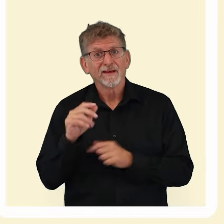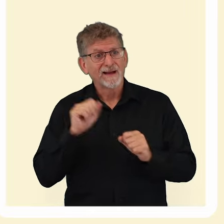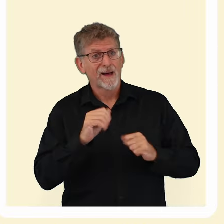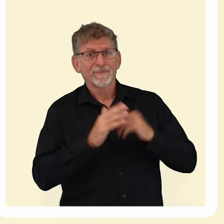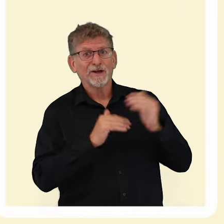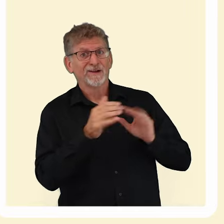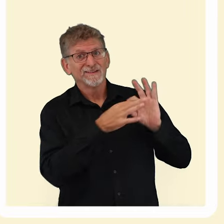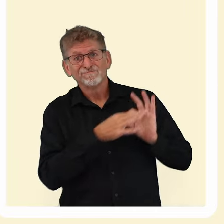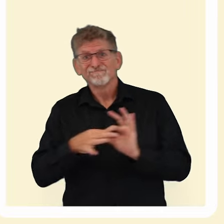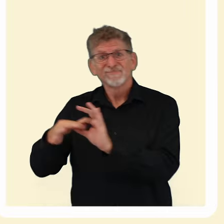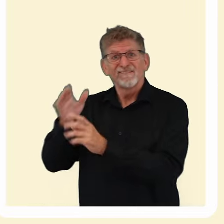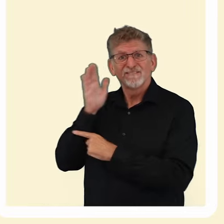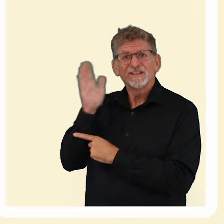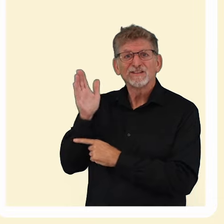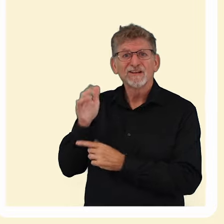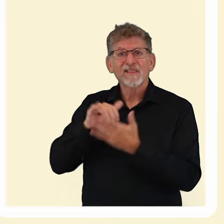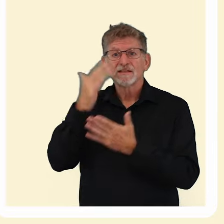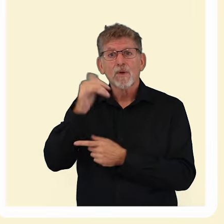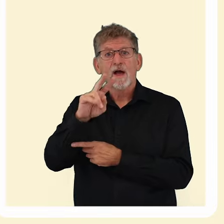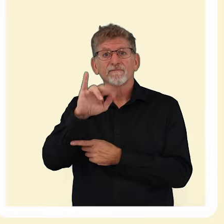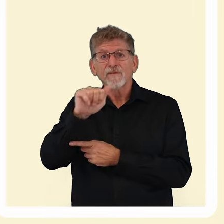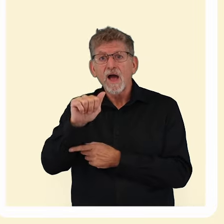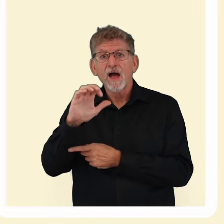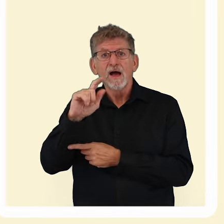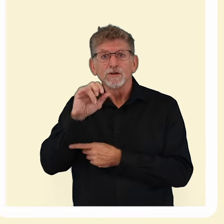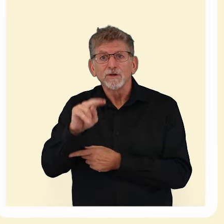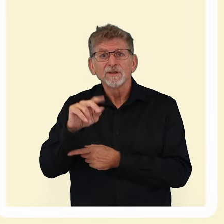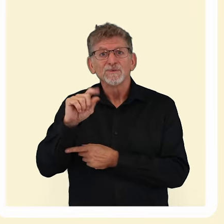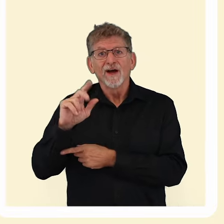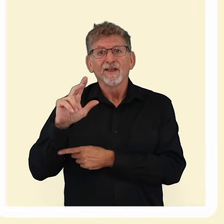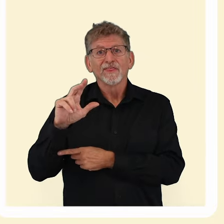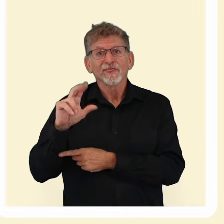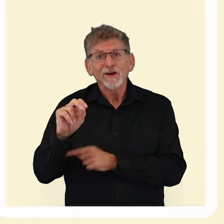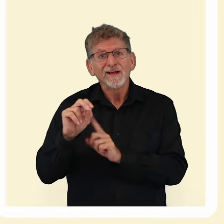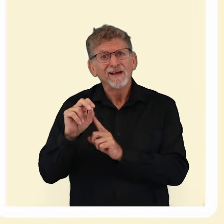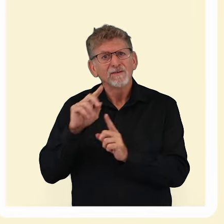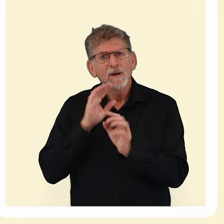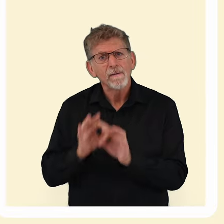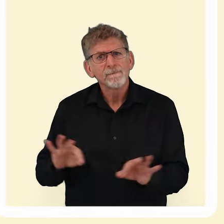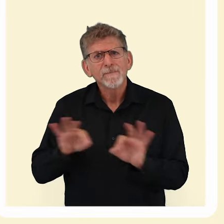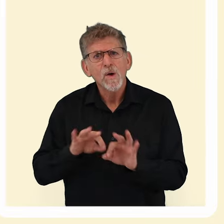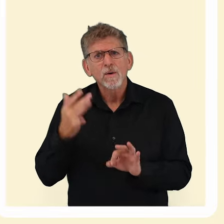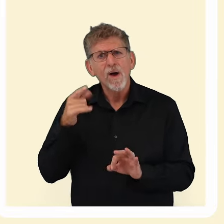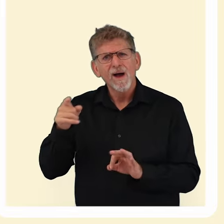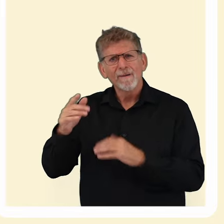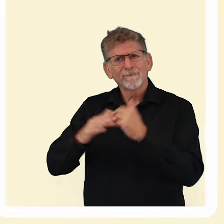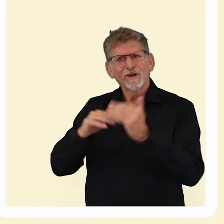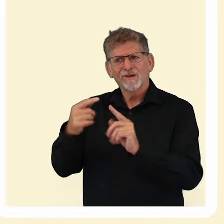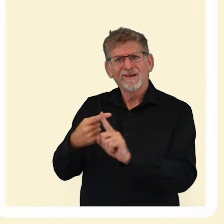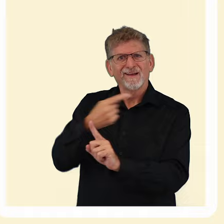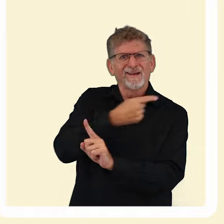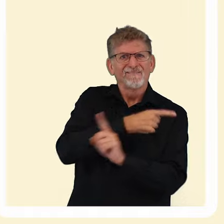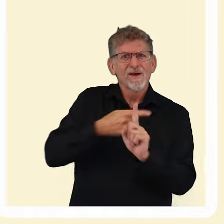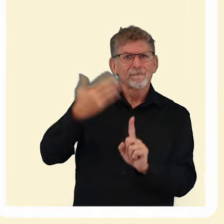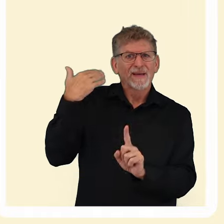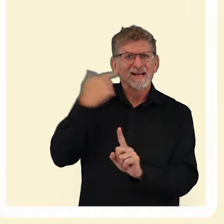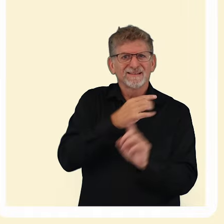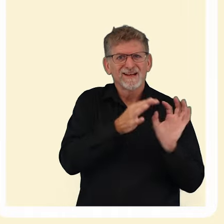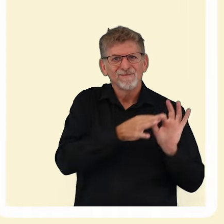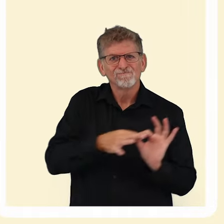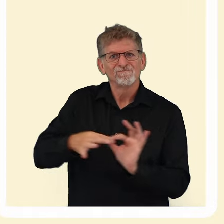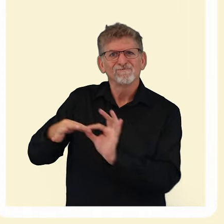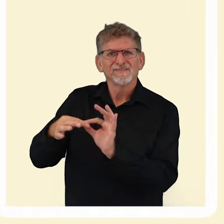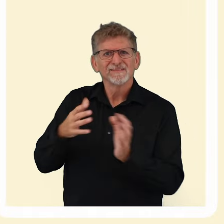builds on the recent past to make us the company that we want to be. We want to be best-in-class operator, not in